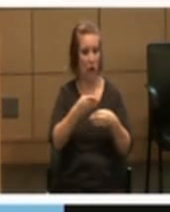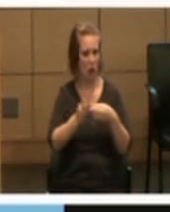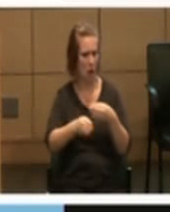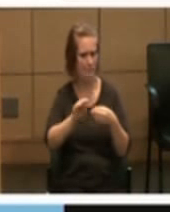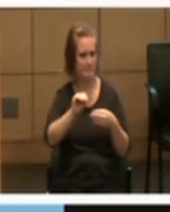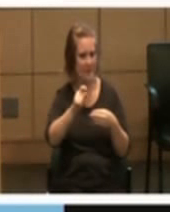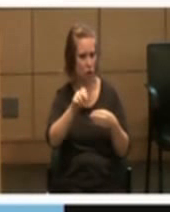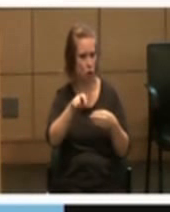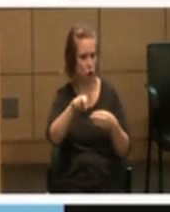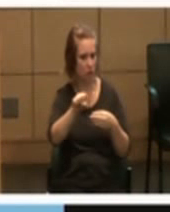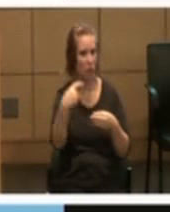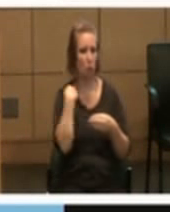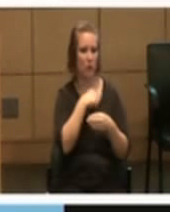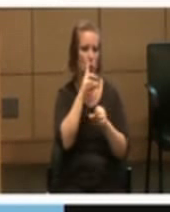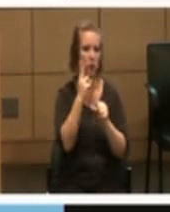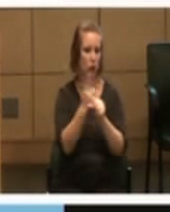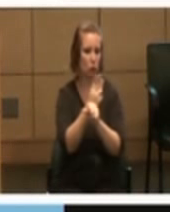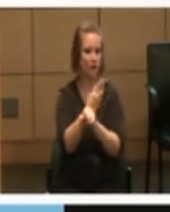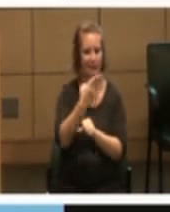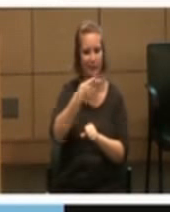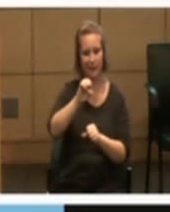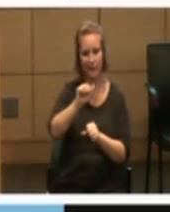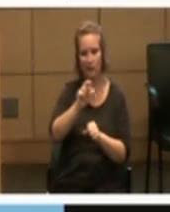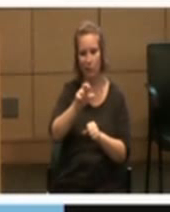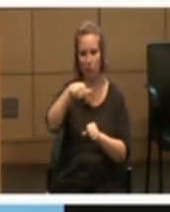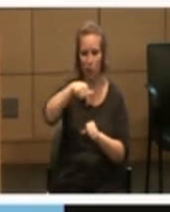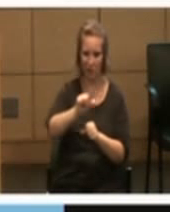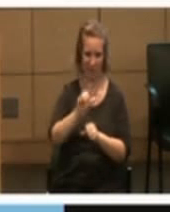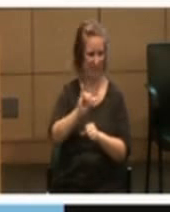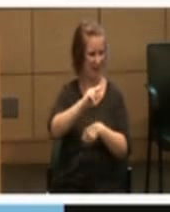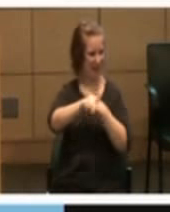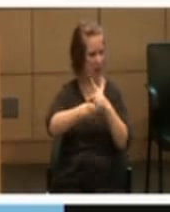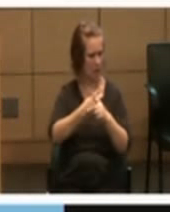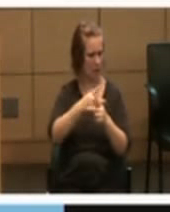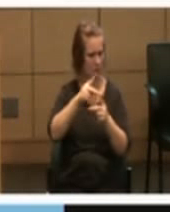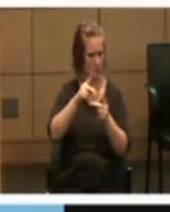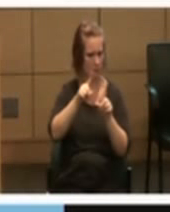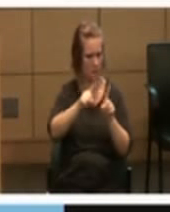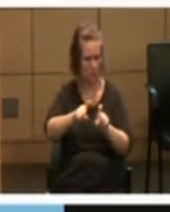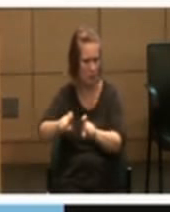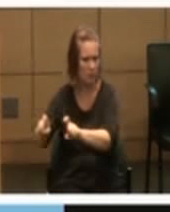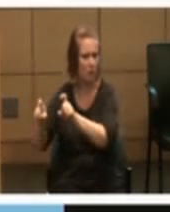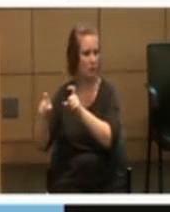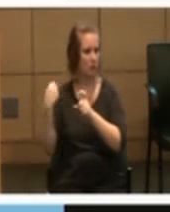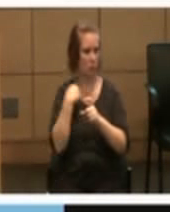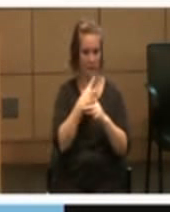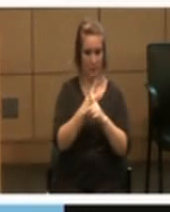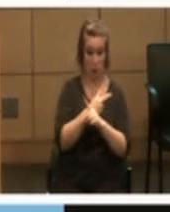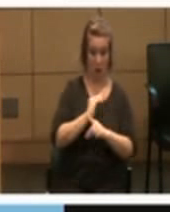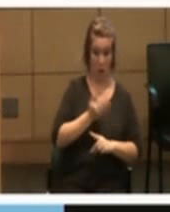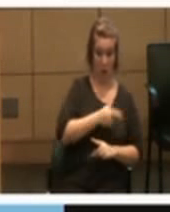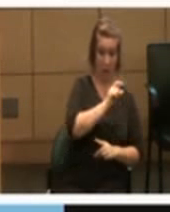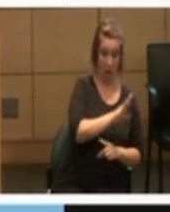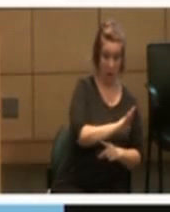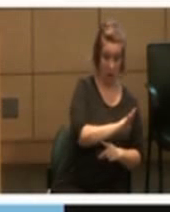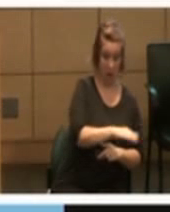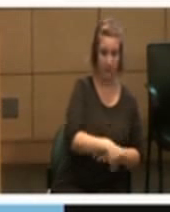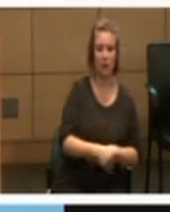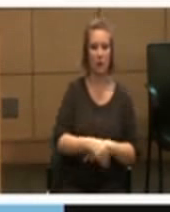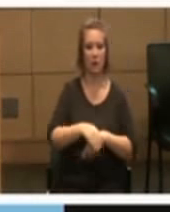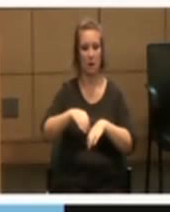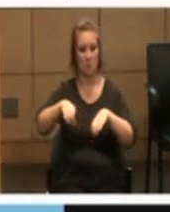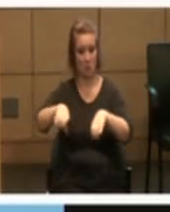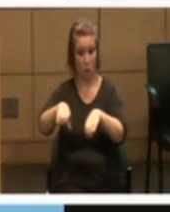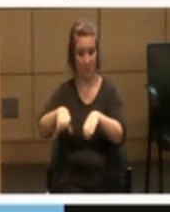questionnaire such as the HearQL, to see if there's a relationship between performance on our lab measurement and performance as assessed by